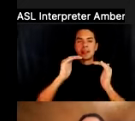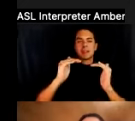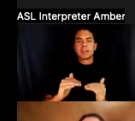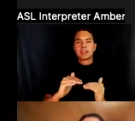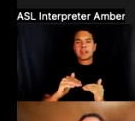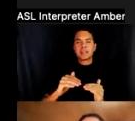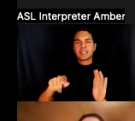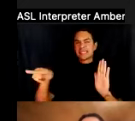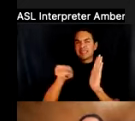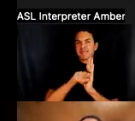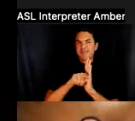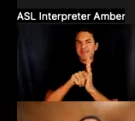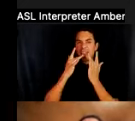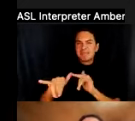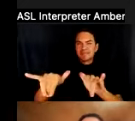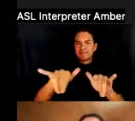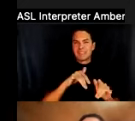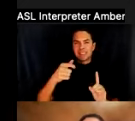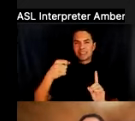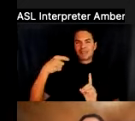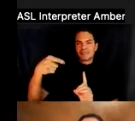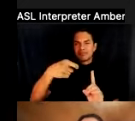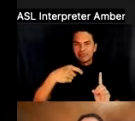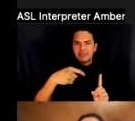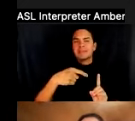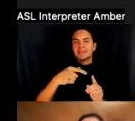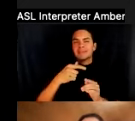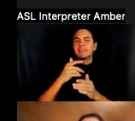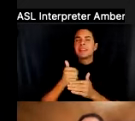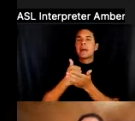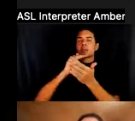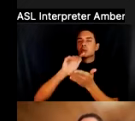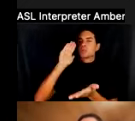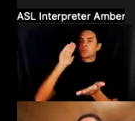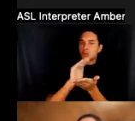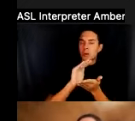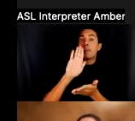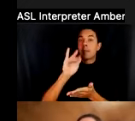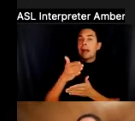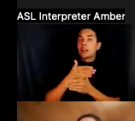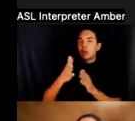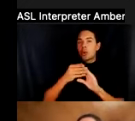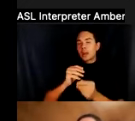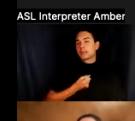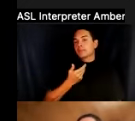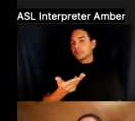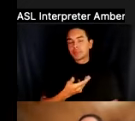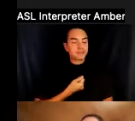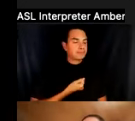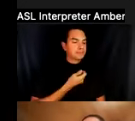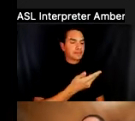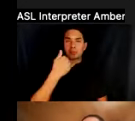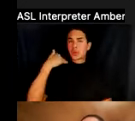by sharing our stories. Yes, thank you for that, Carrie. Right, because we know those stigmas become embedded, and